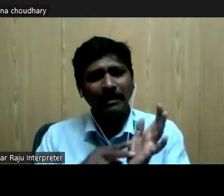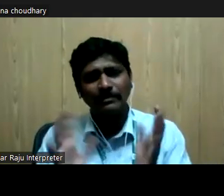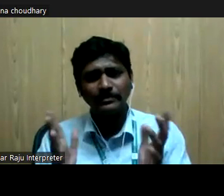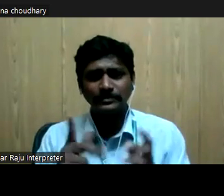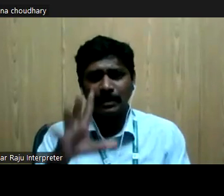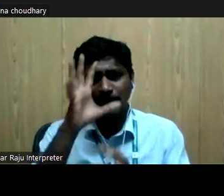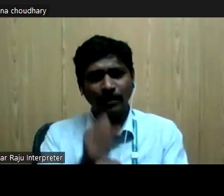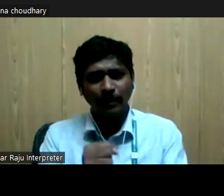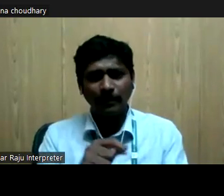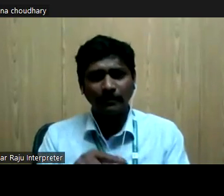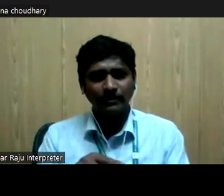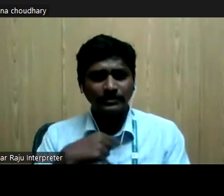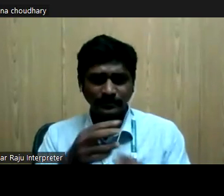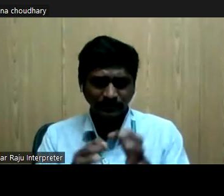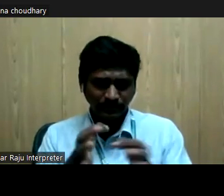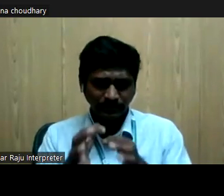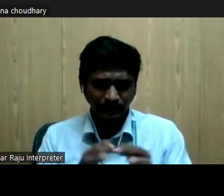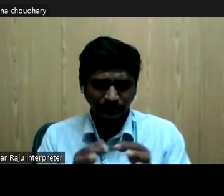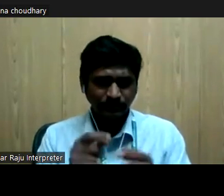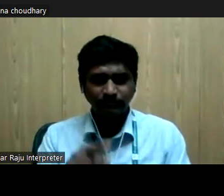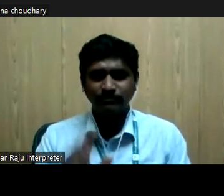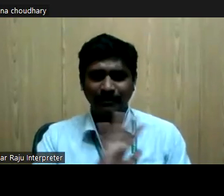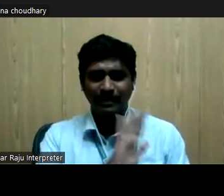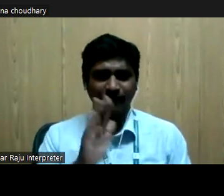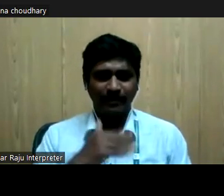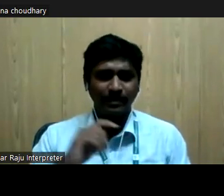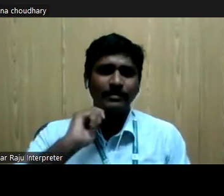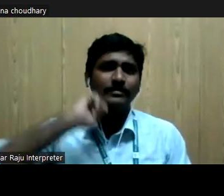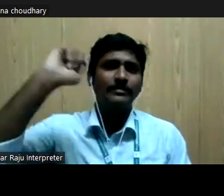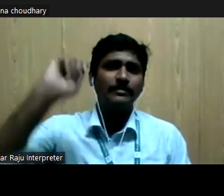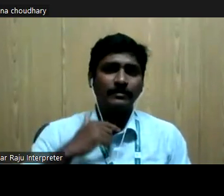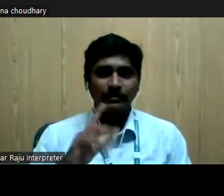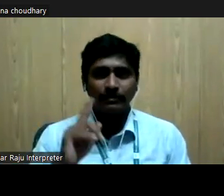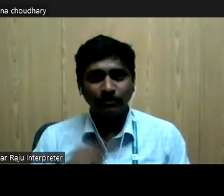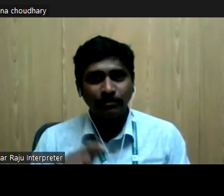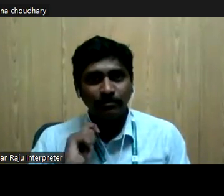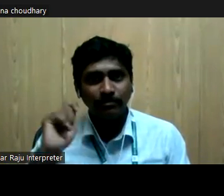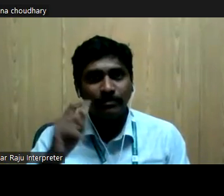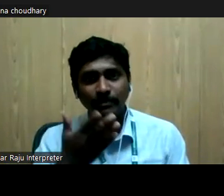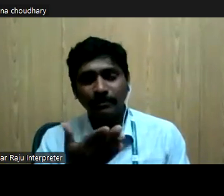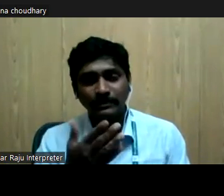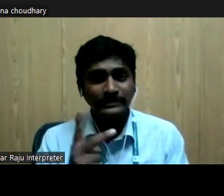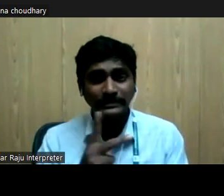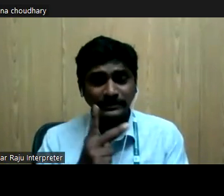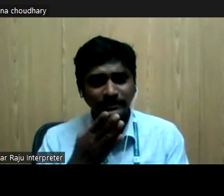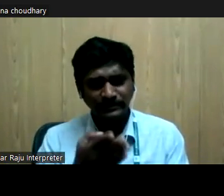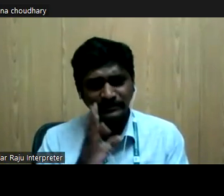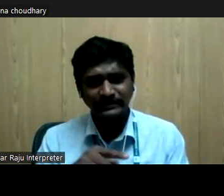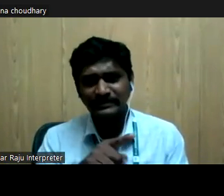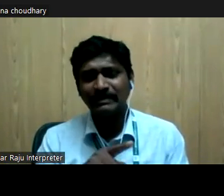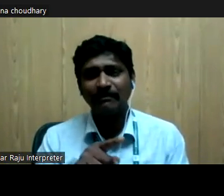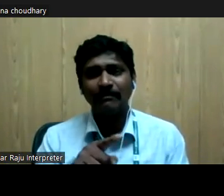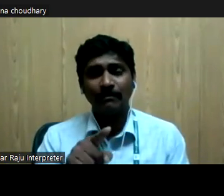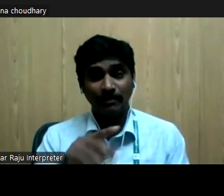ever attempt suicide again. Today, she is the carer champion, and she won the state award